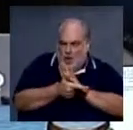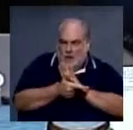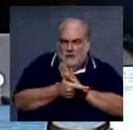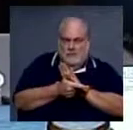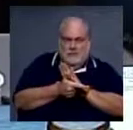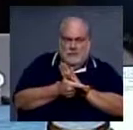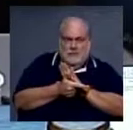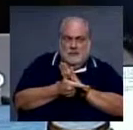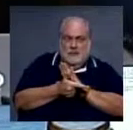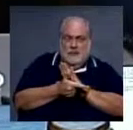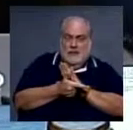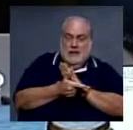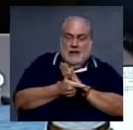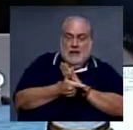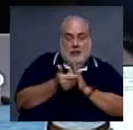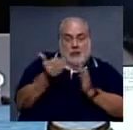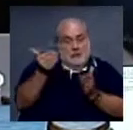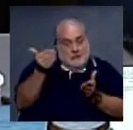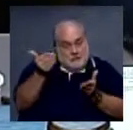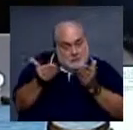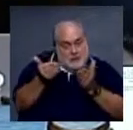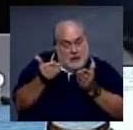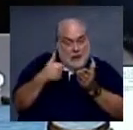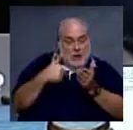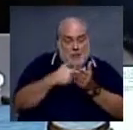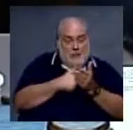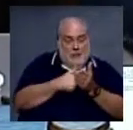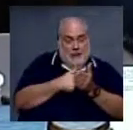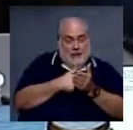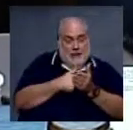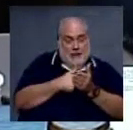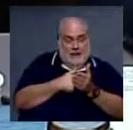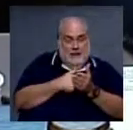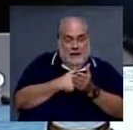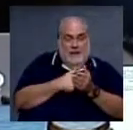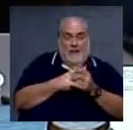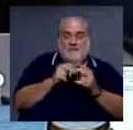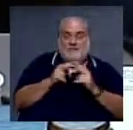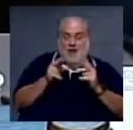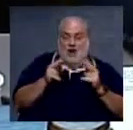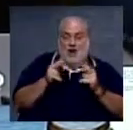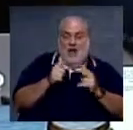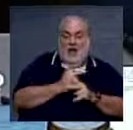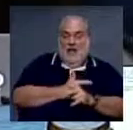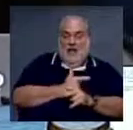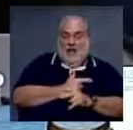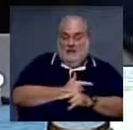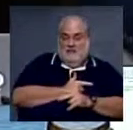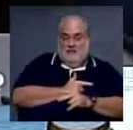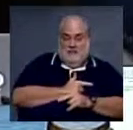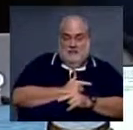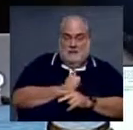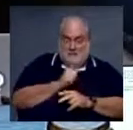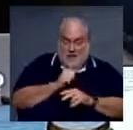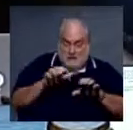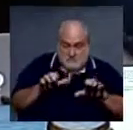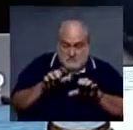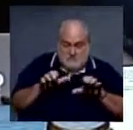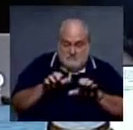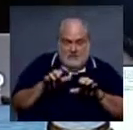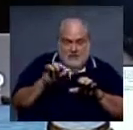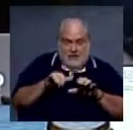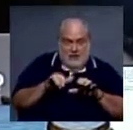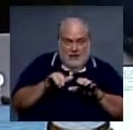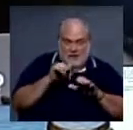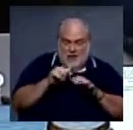know, that's something that I think we are a little bit, I think we're lax on it, frankly. I mean, I think the police officers have a lot of things to do, and that's not